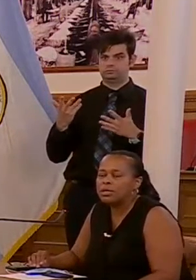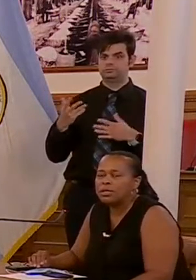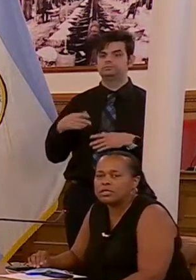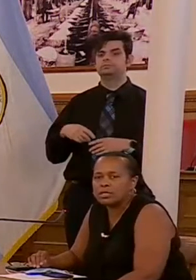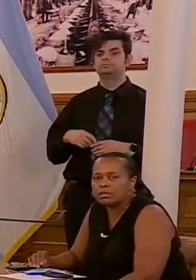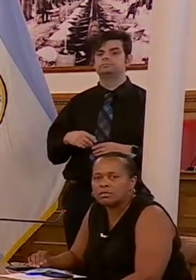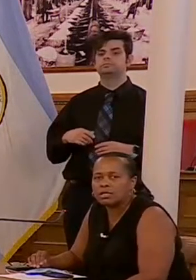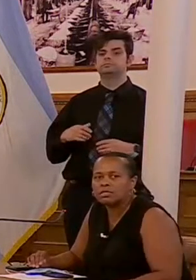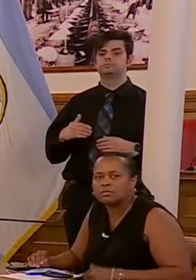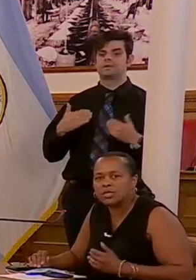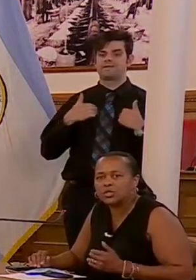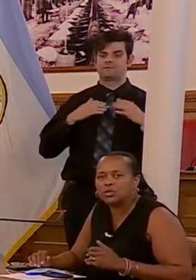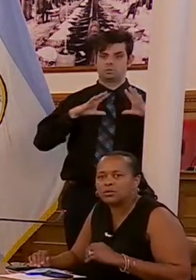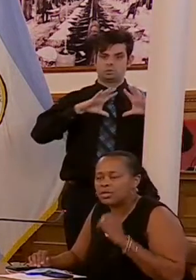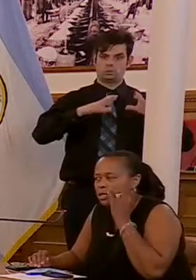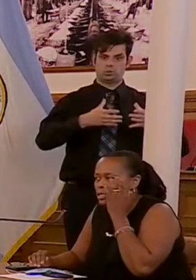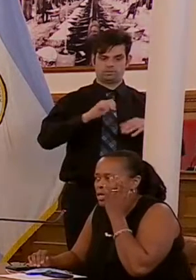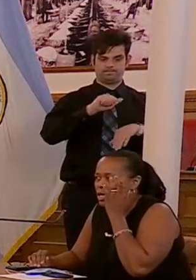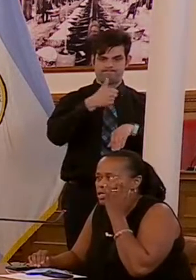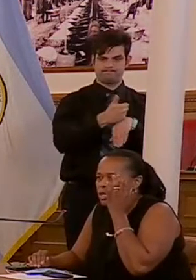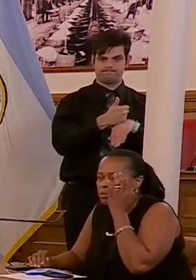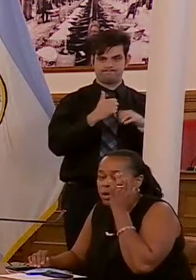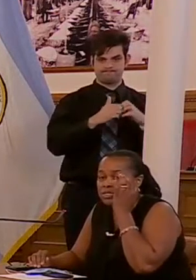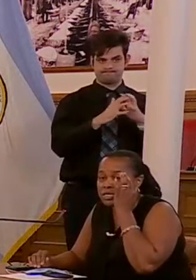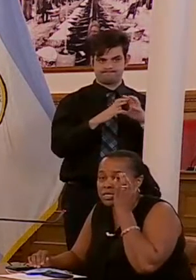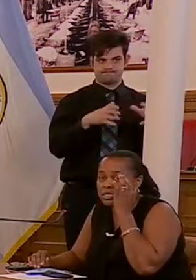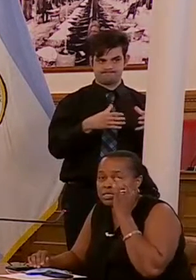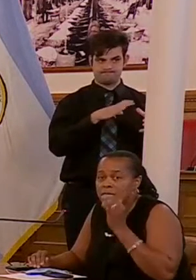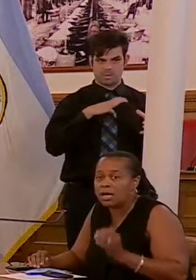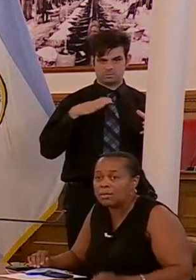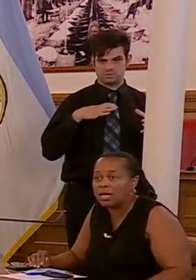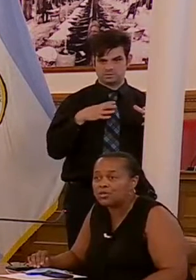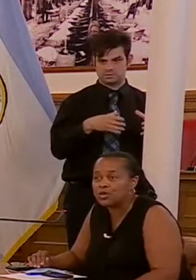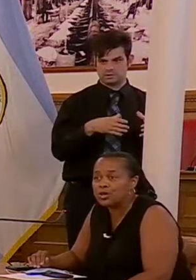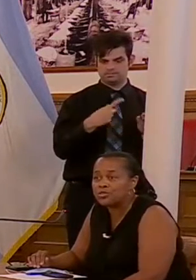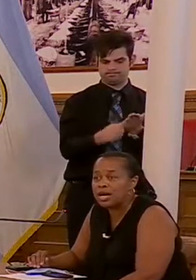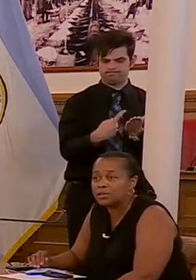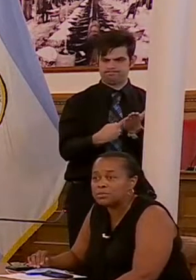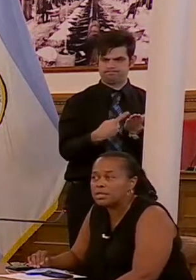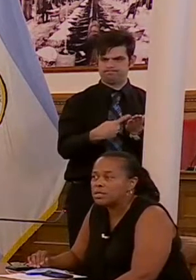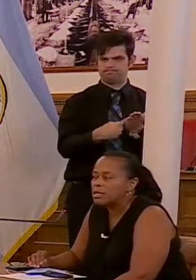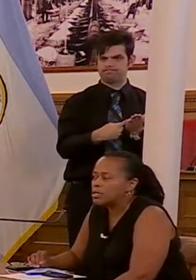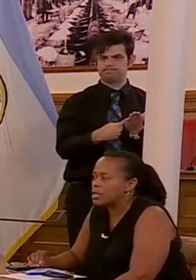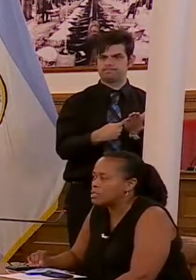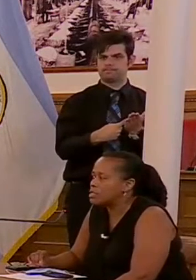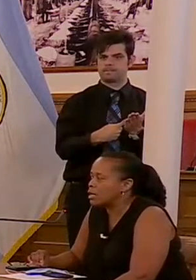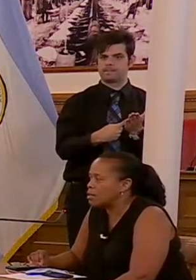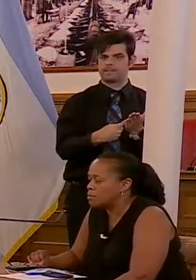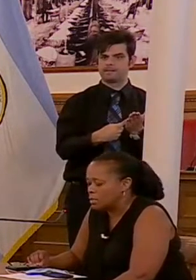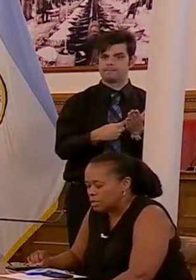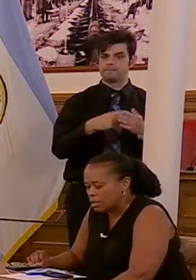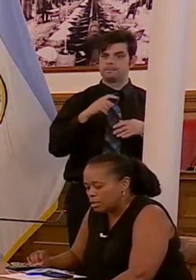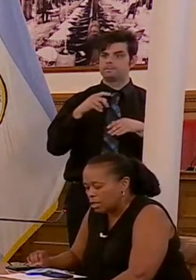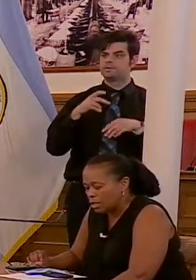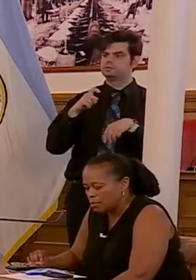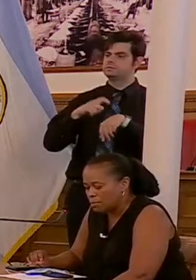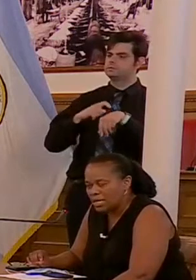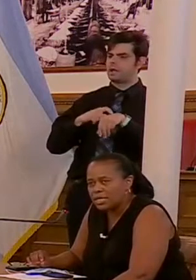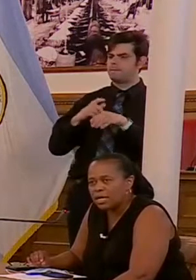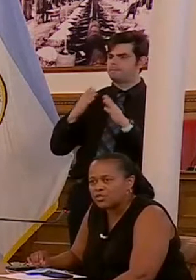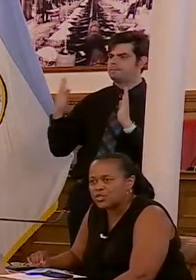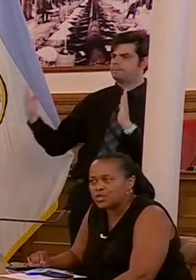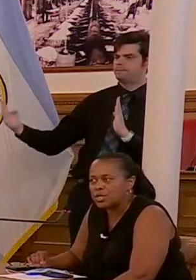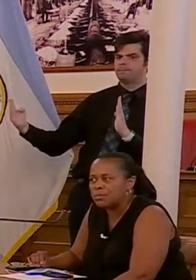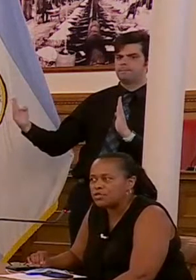paper. It's another thing to make sure that we attach processes and timelines to those items. That's